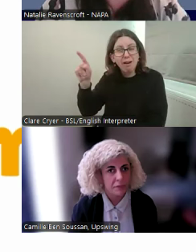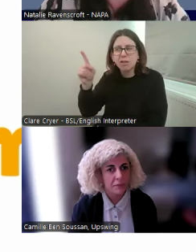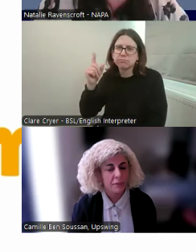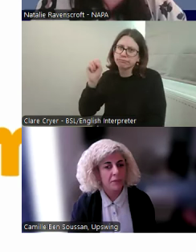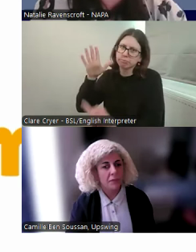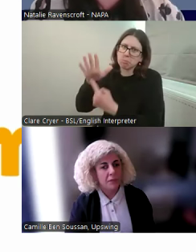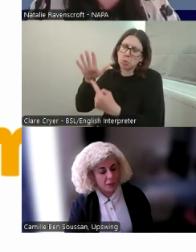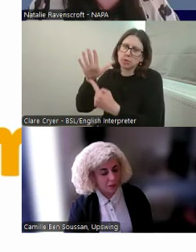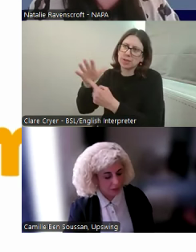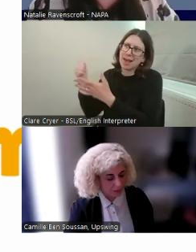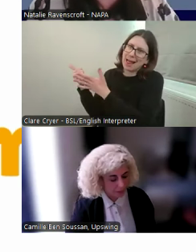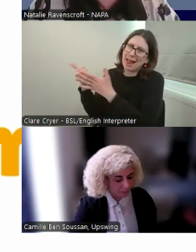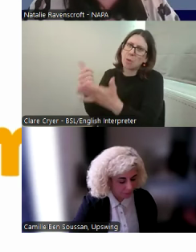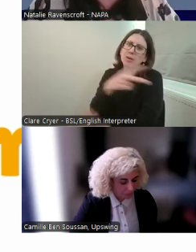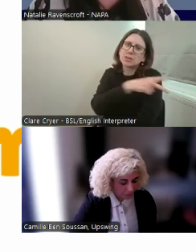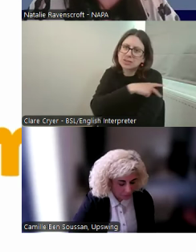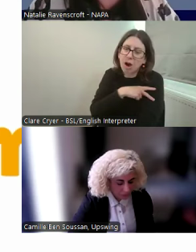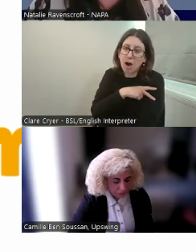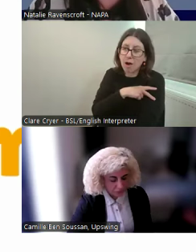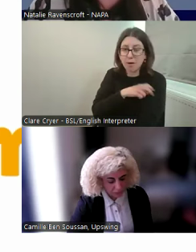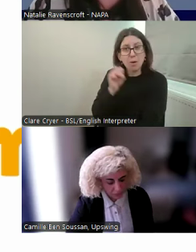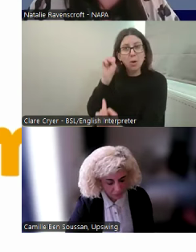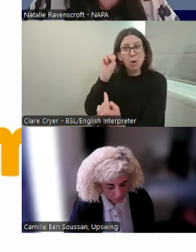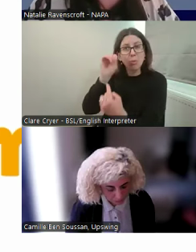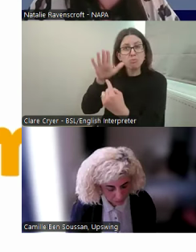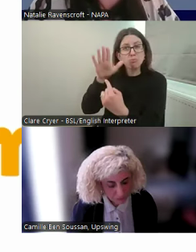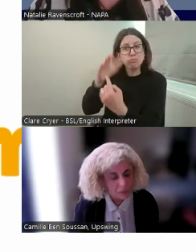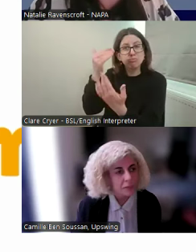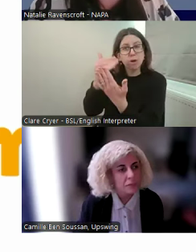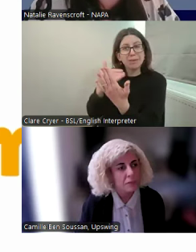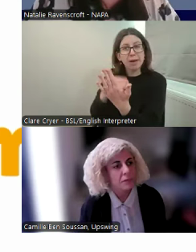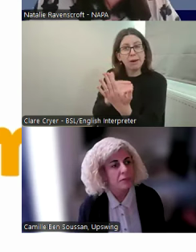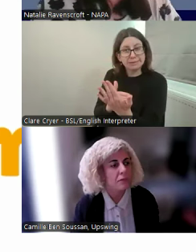to prioritise the collaboration that is forming.